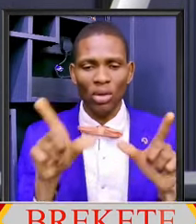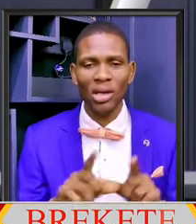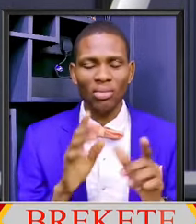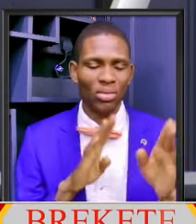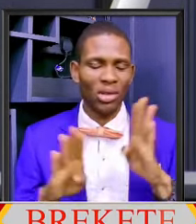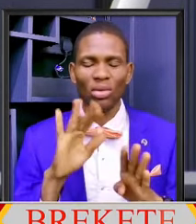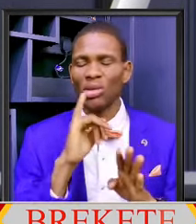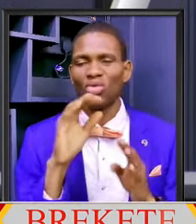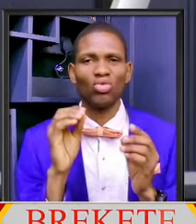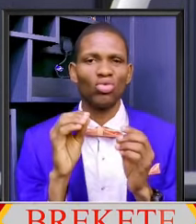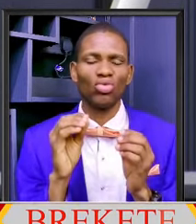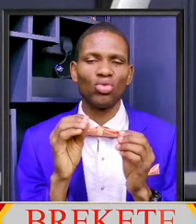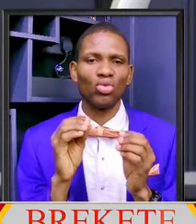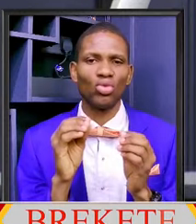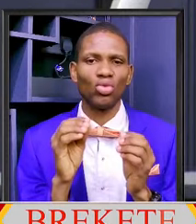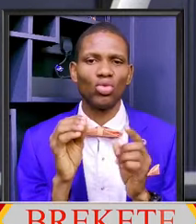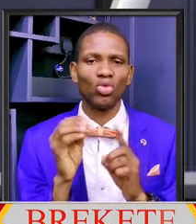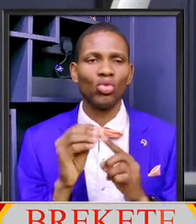So